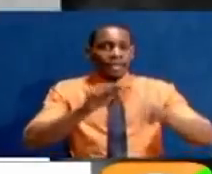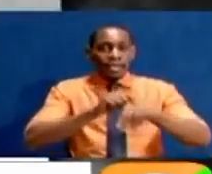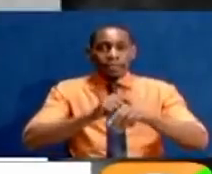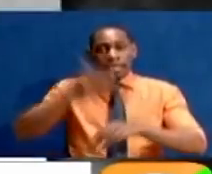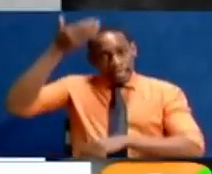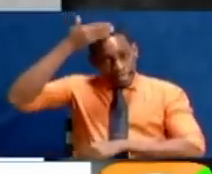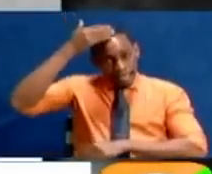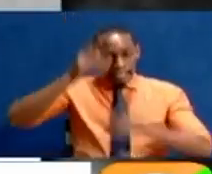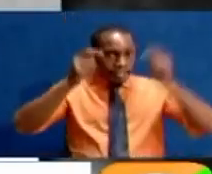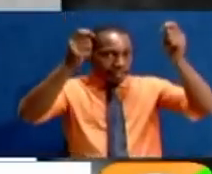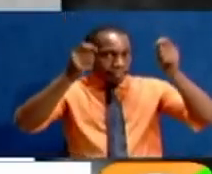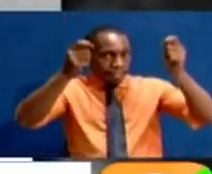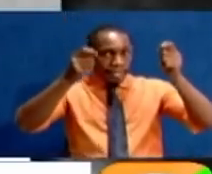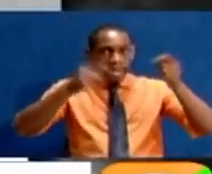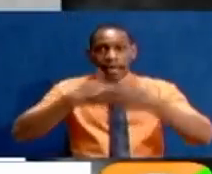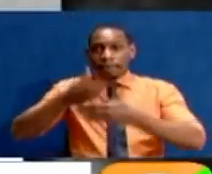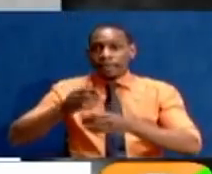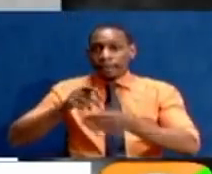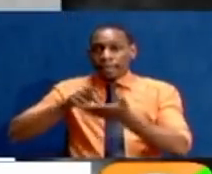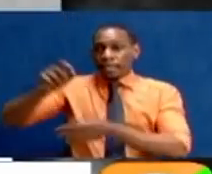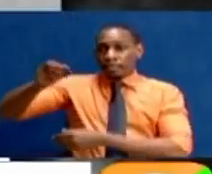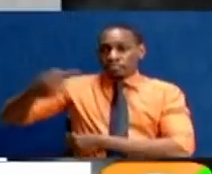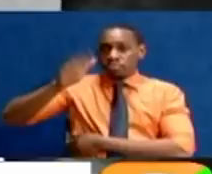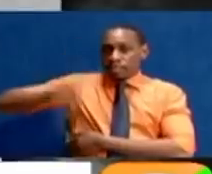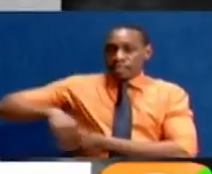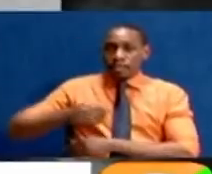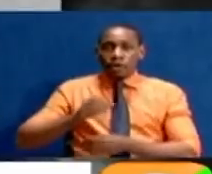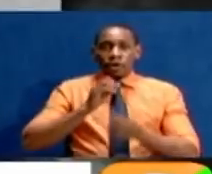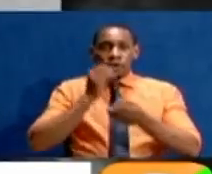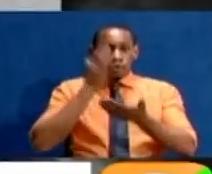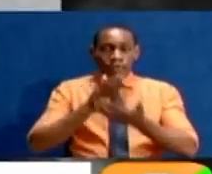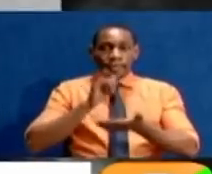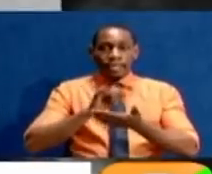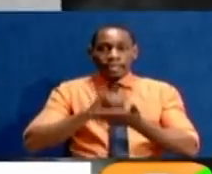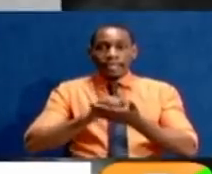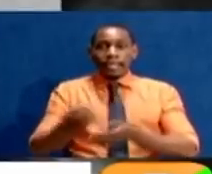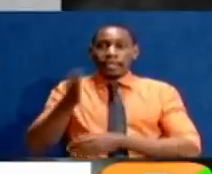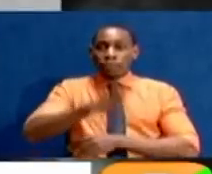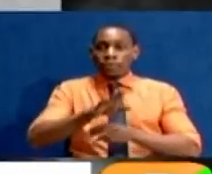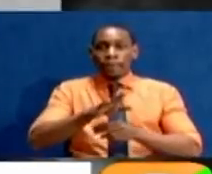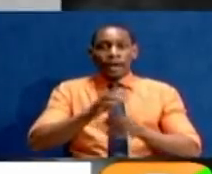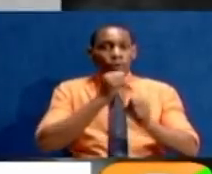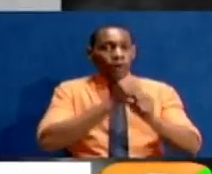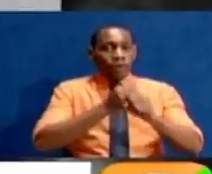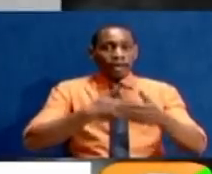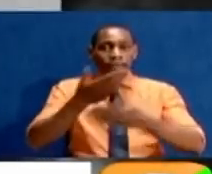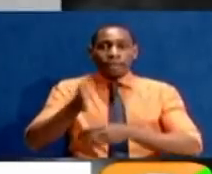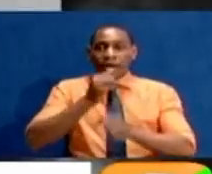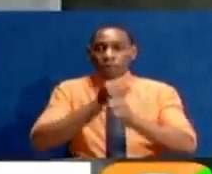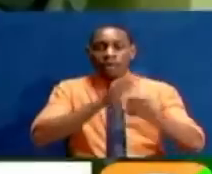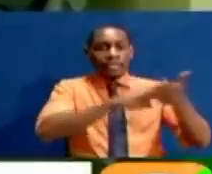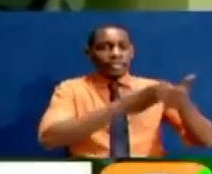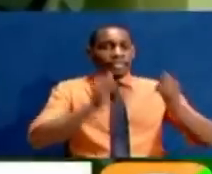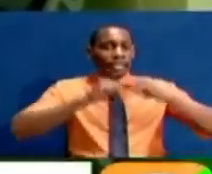when nurses were on a go slow owing to delayed salaries, clarifying that normalcy has since been returned after a return to work formula